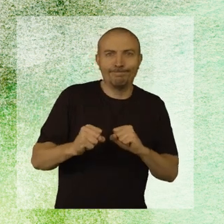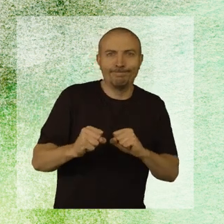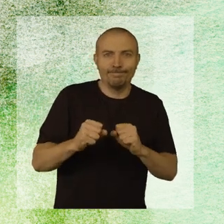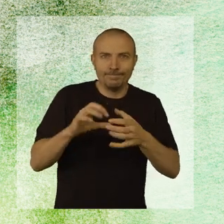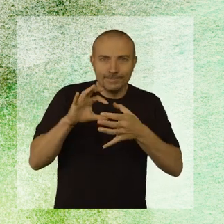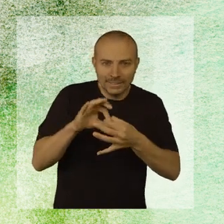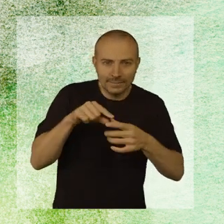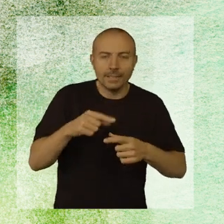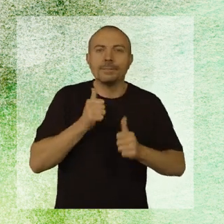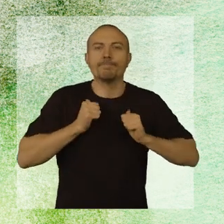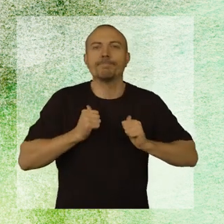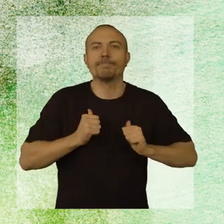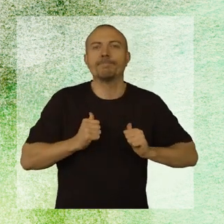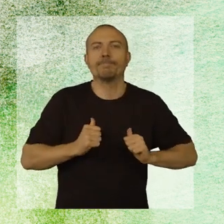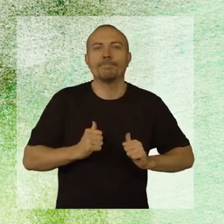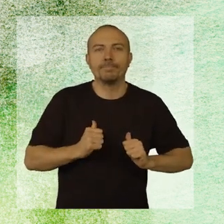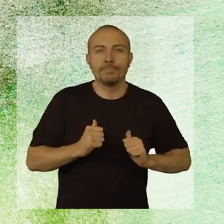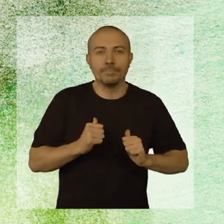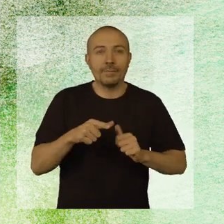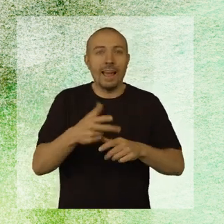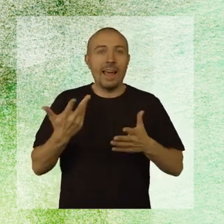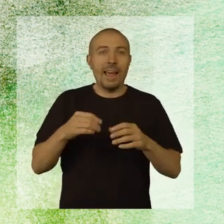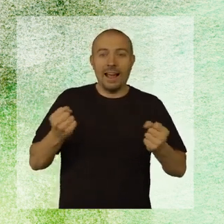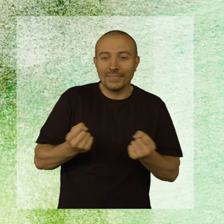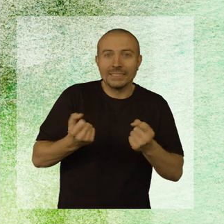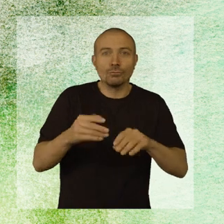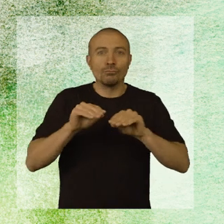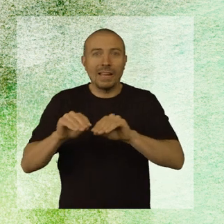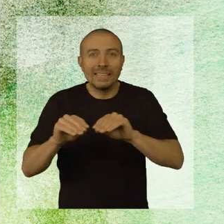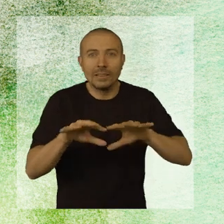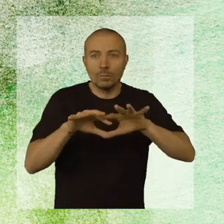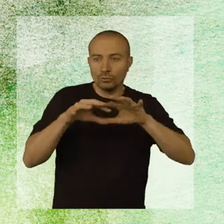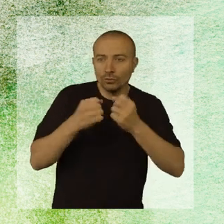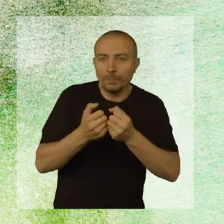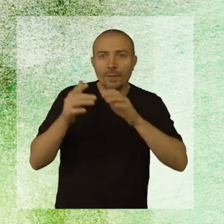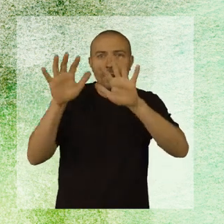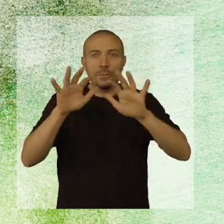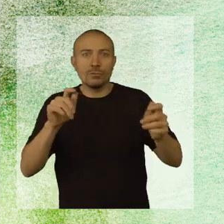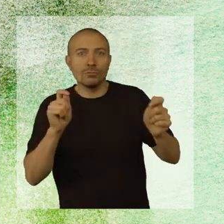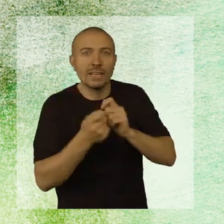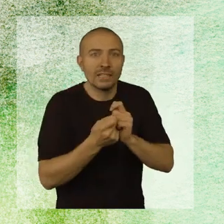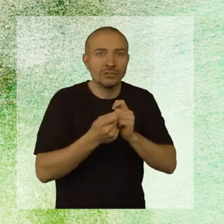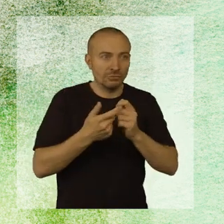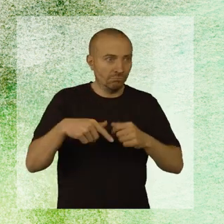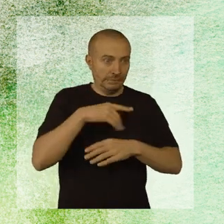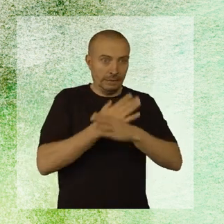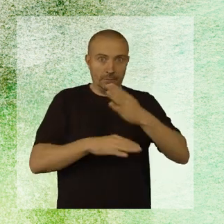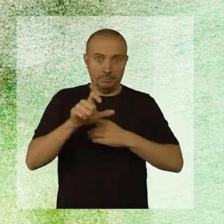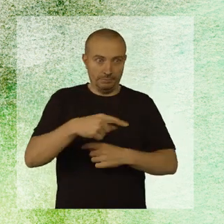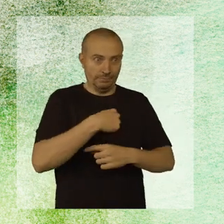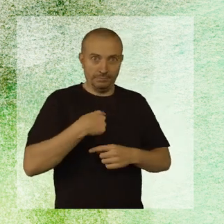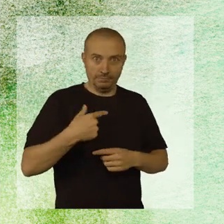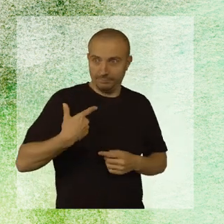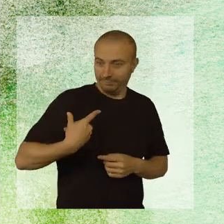And specifically when it comes to resilience. Les activités par rapport que ce